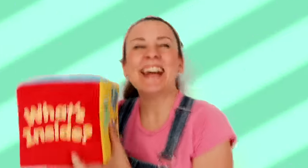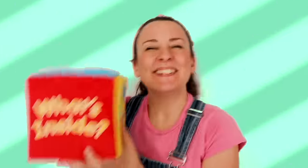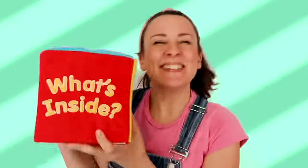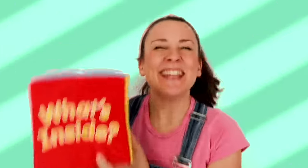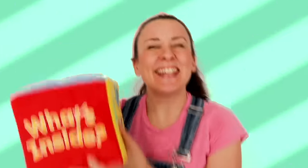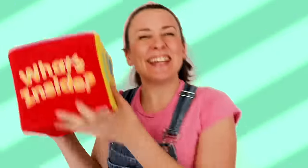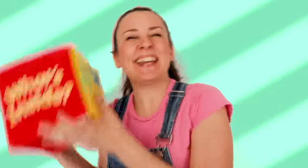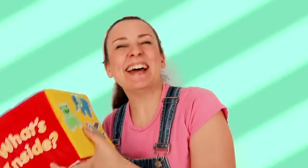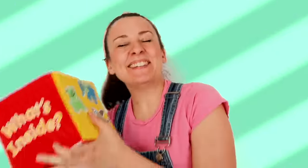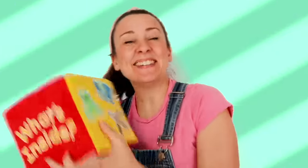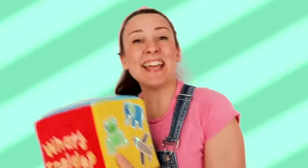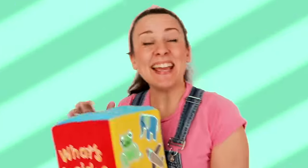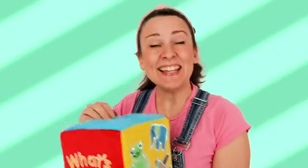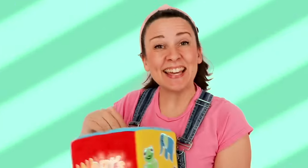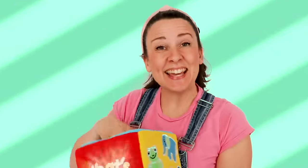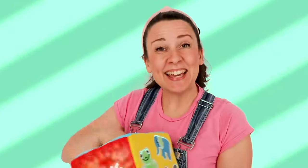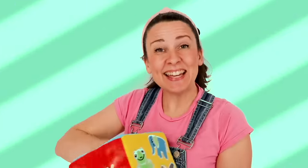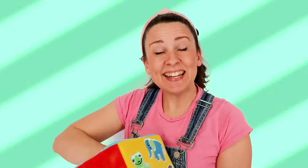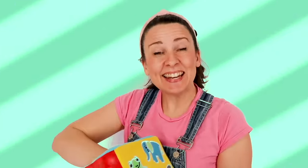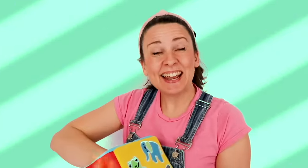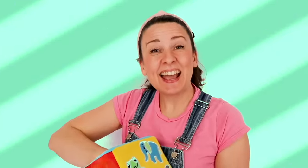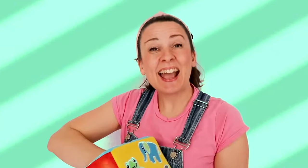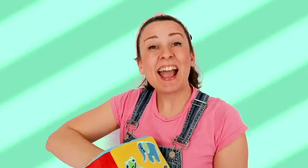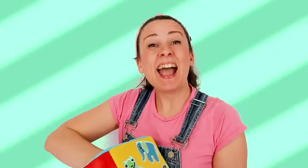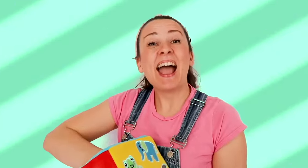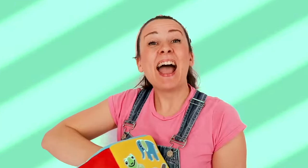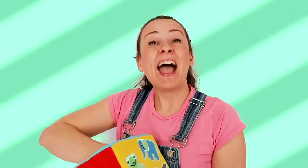Take it out, take it out, take it